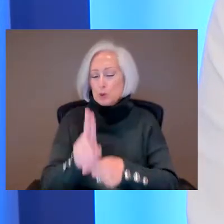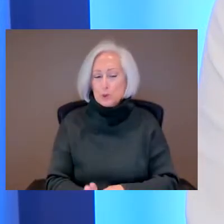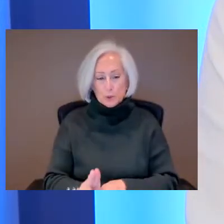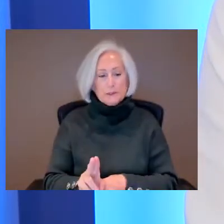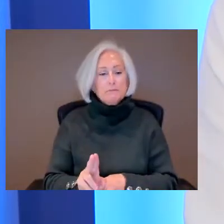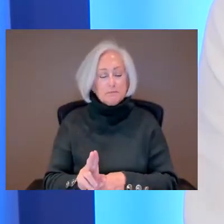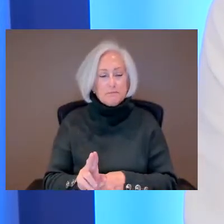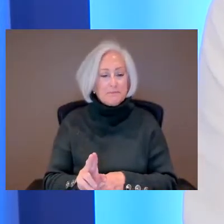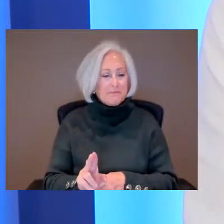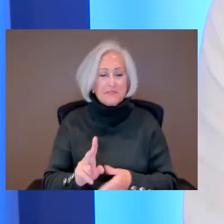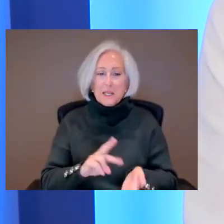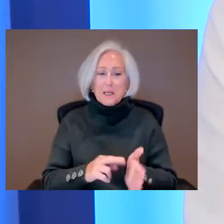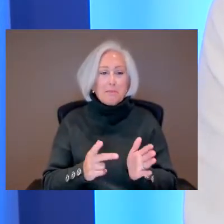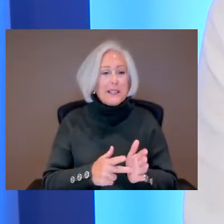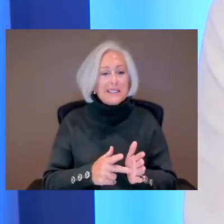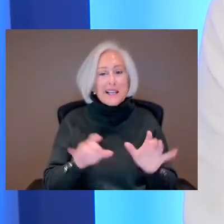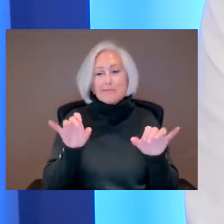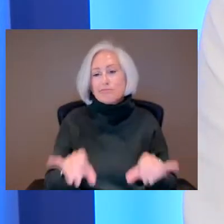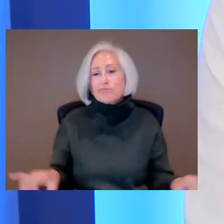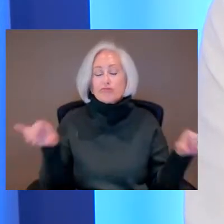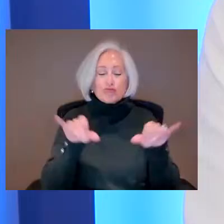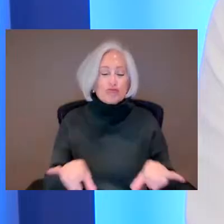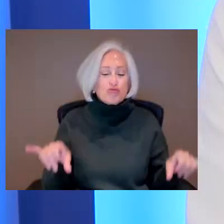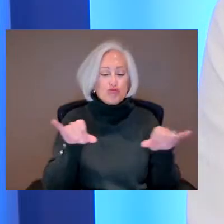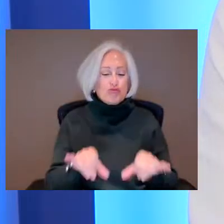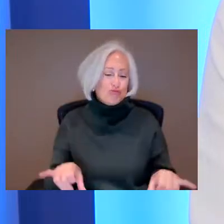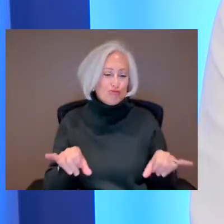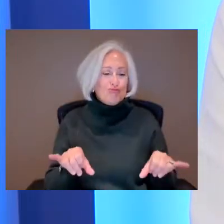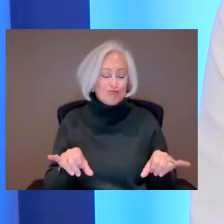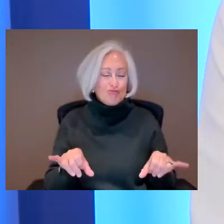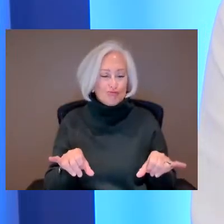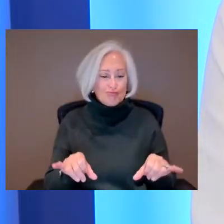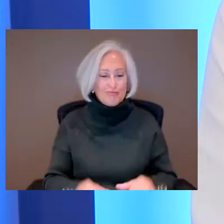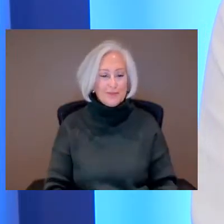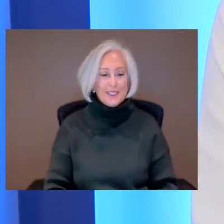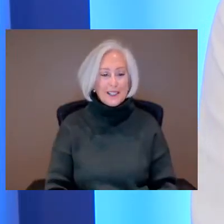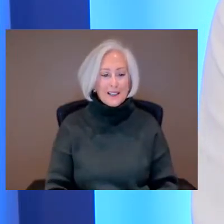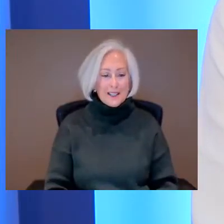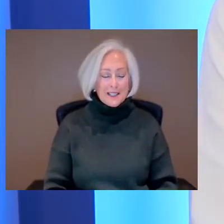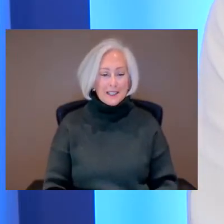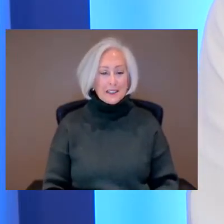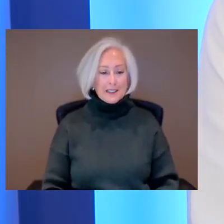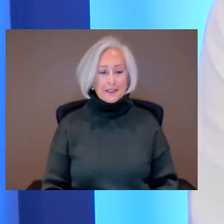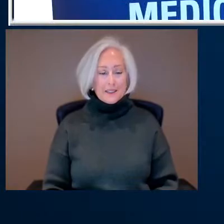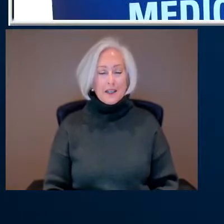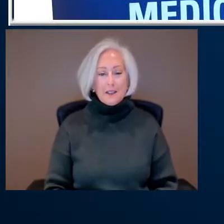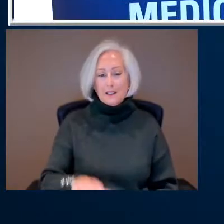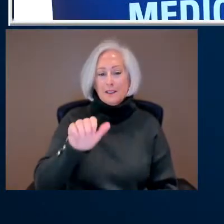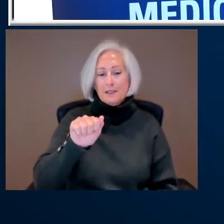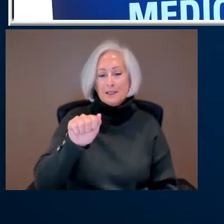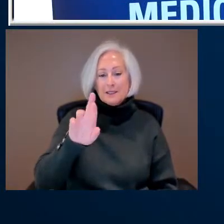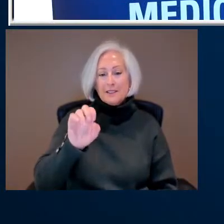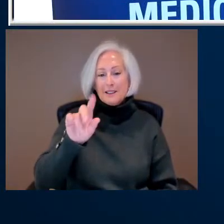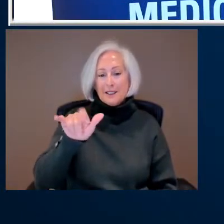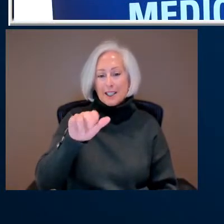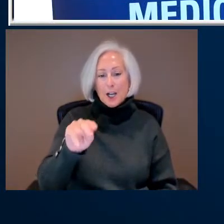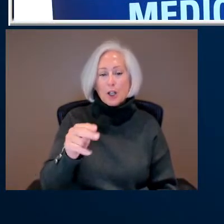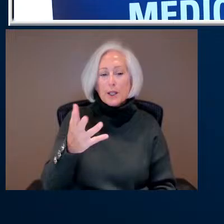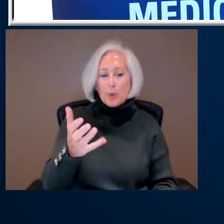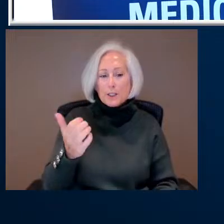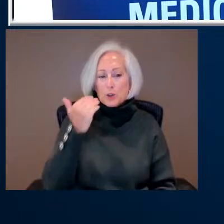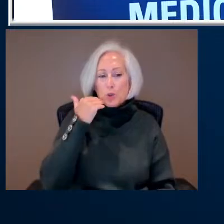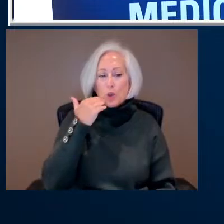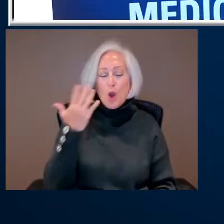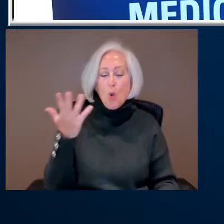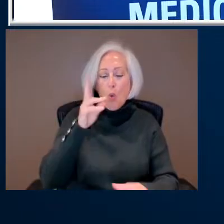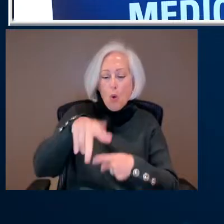it's just like another day in the office for us. Carolyn wants to know what kind of support Reggie and her family